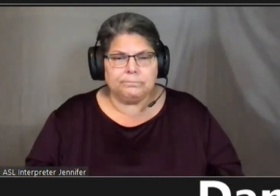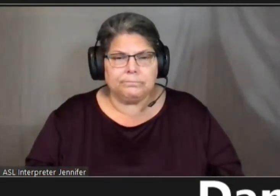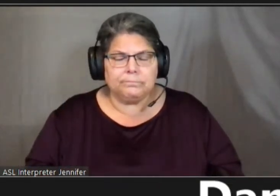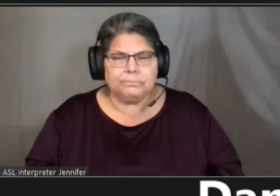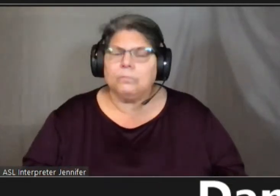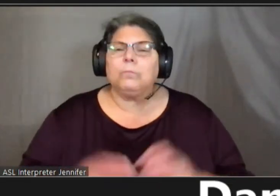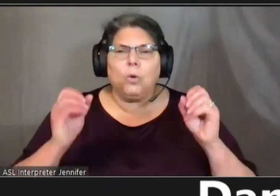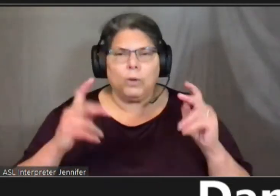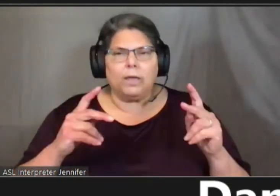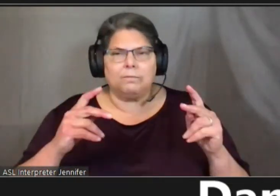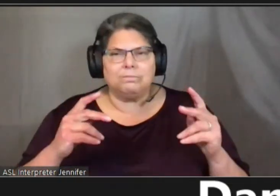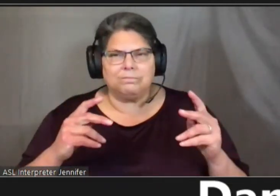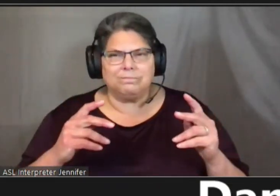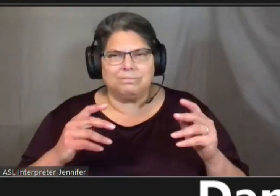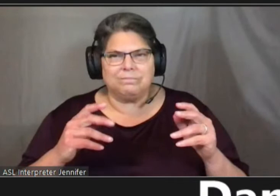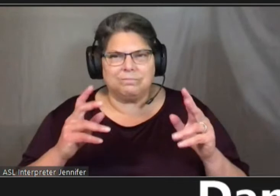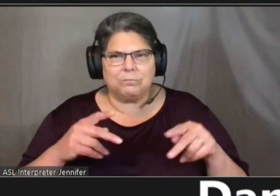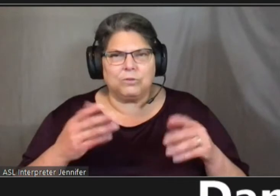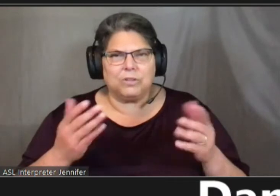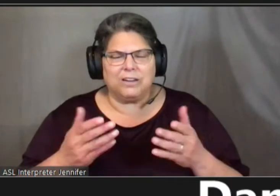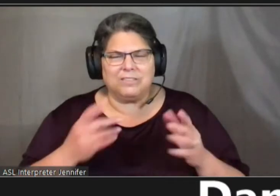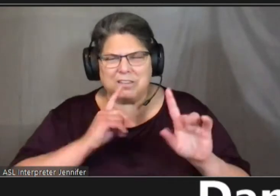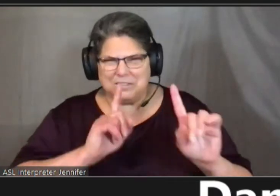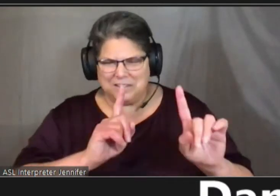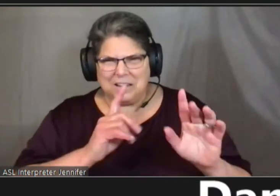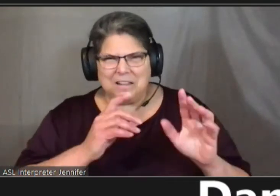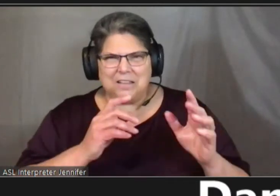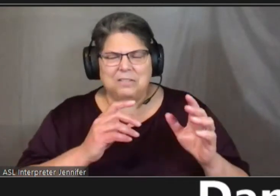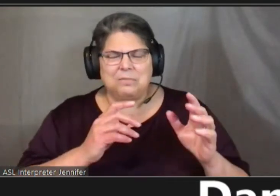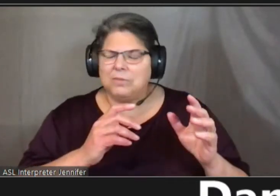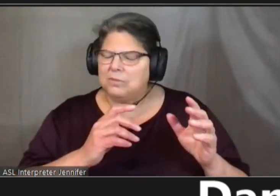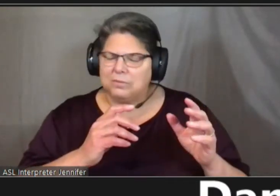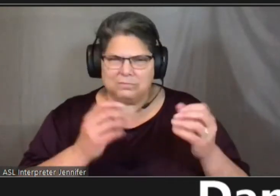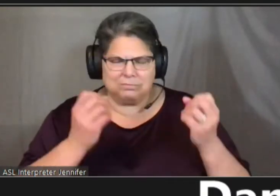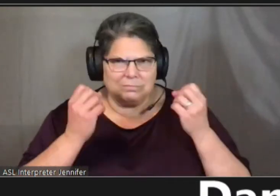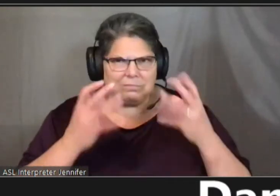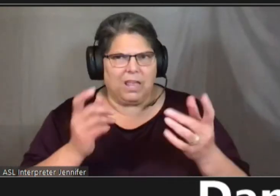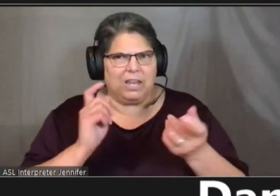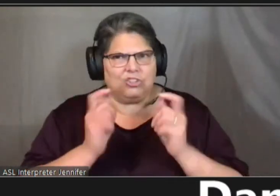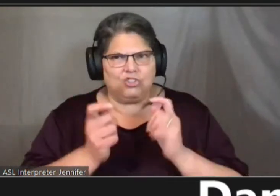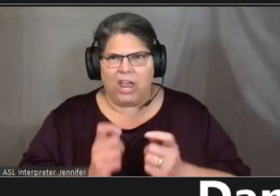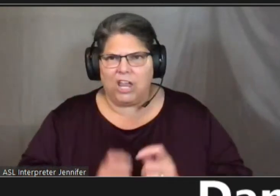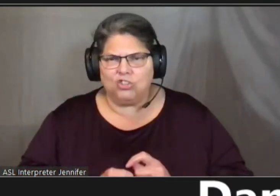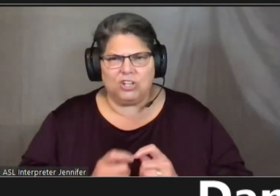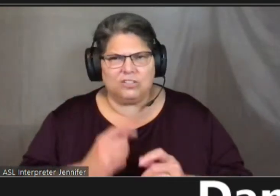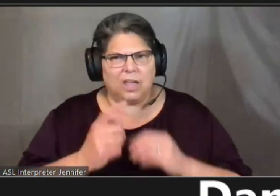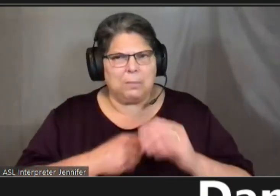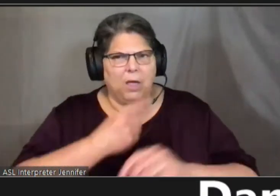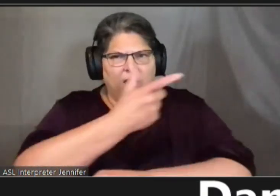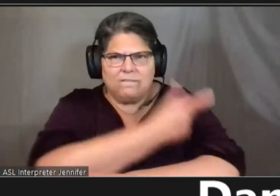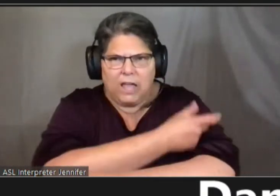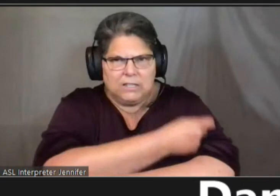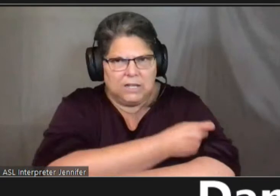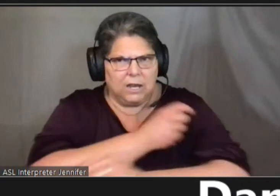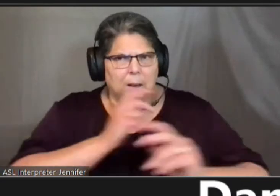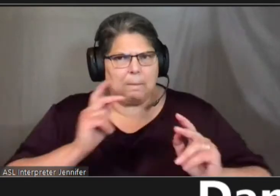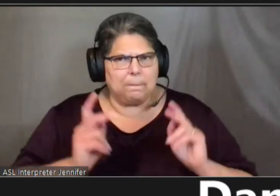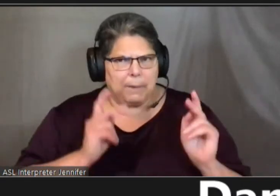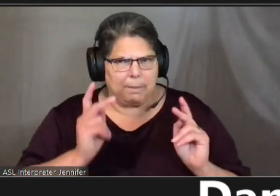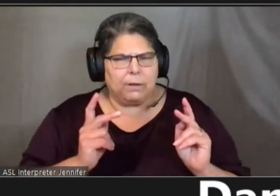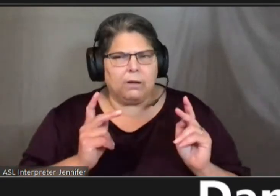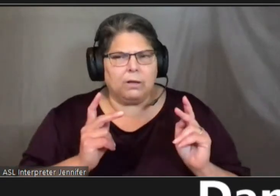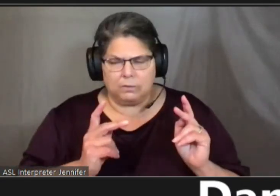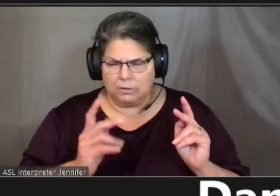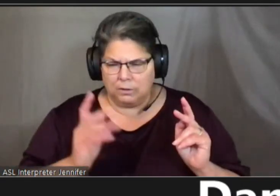Okay. Let me just get back. There's been a lot of changes regarding vaccinated individuals. You know, we went